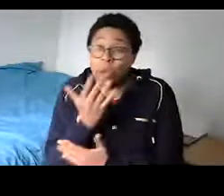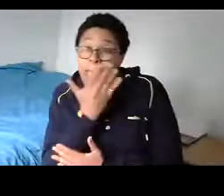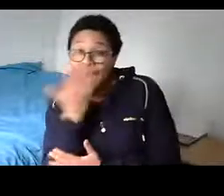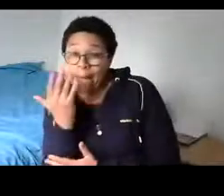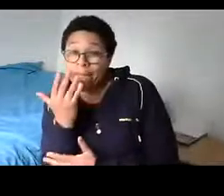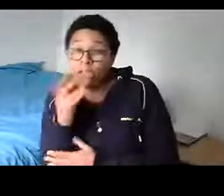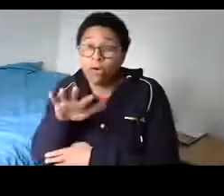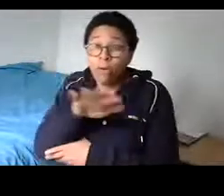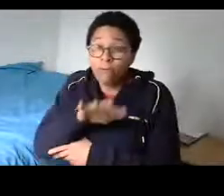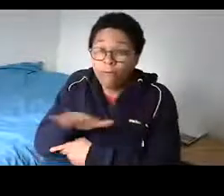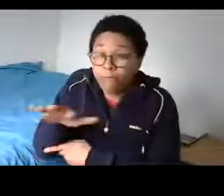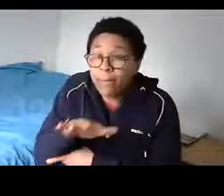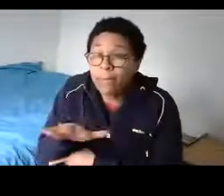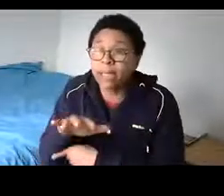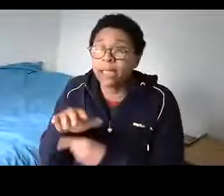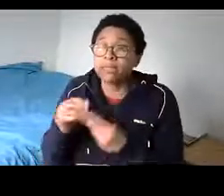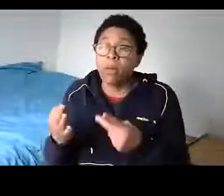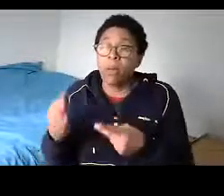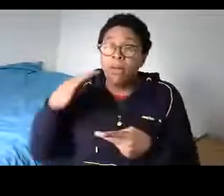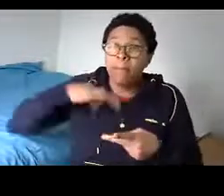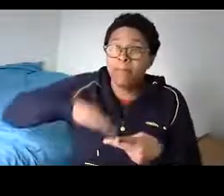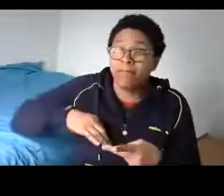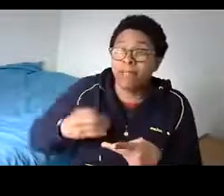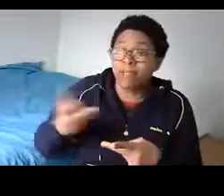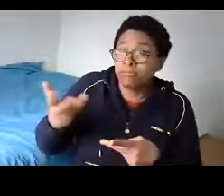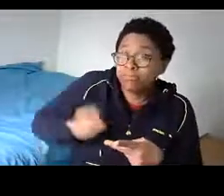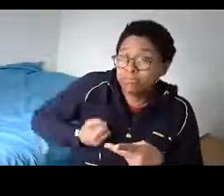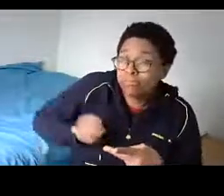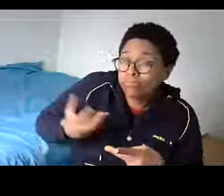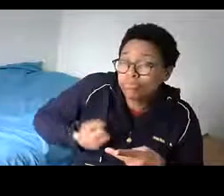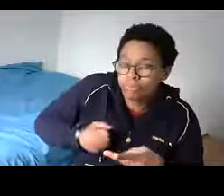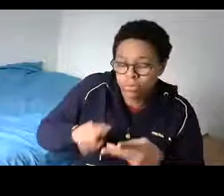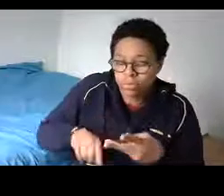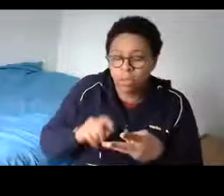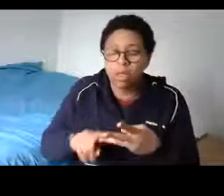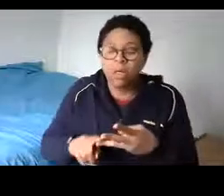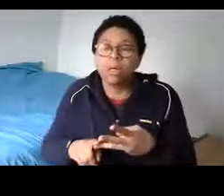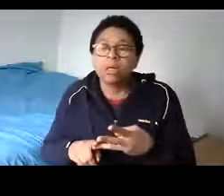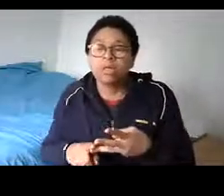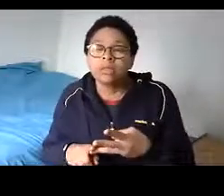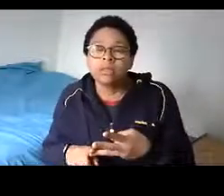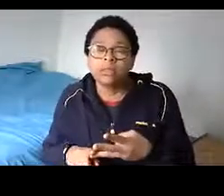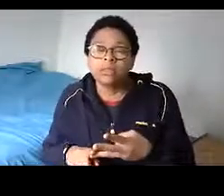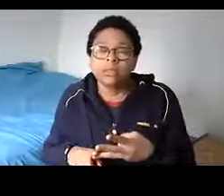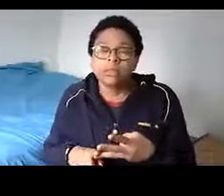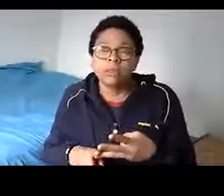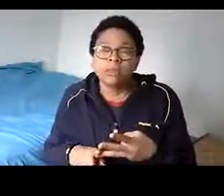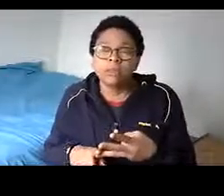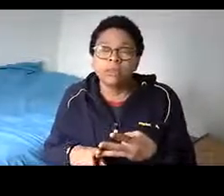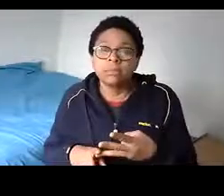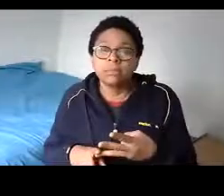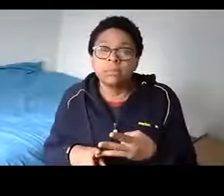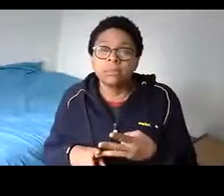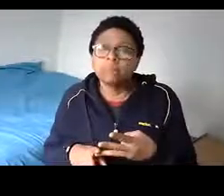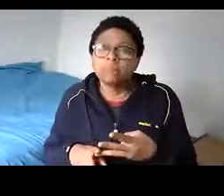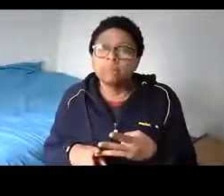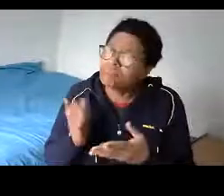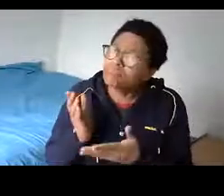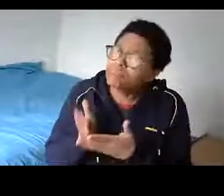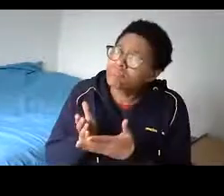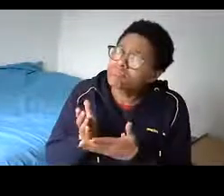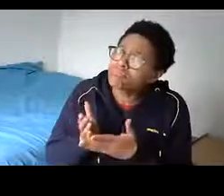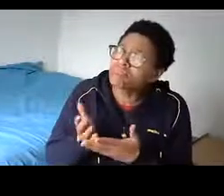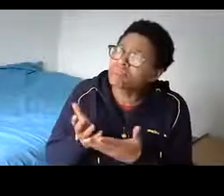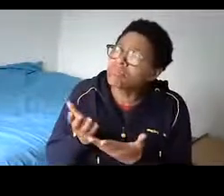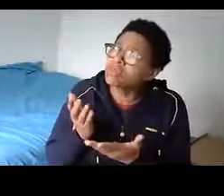on premiums that you get, like disability premiums that you get in your benefits. but yeah, effectively it's from